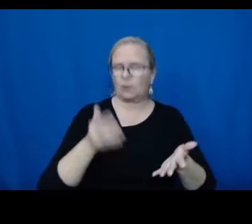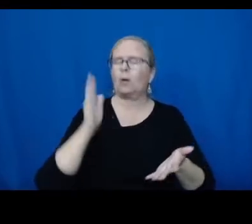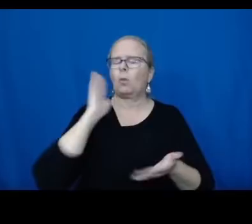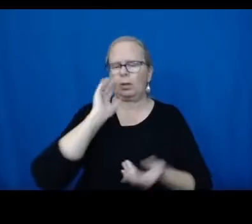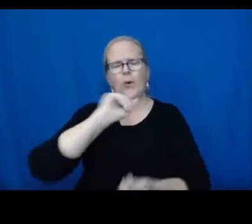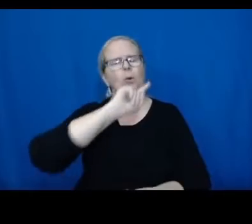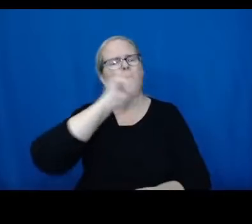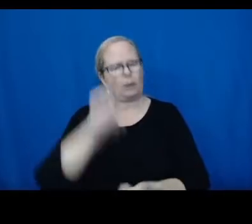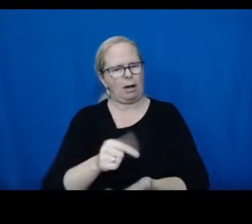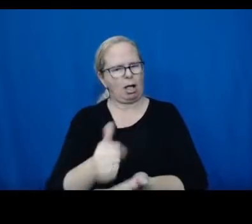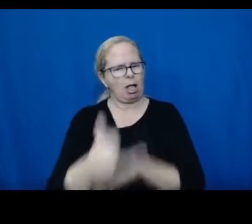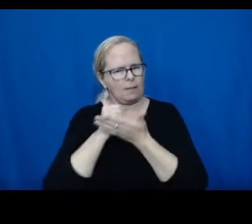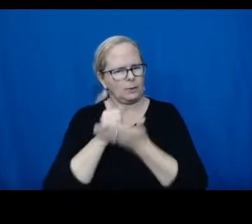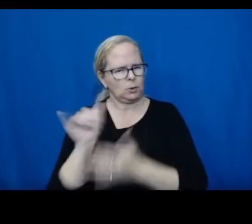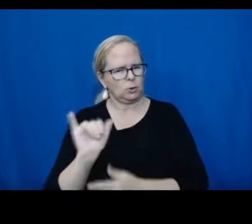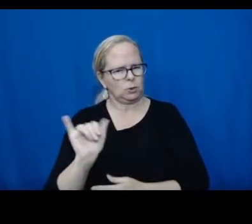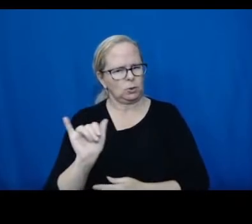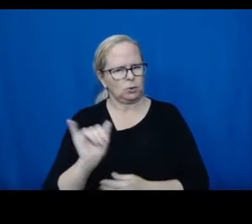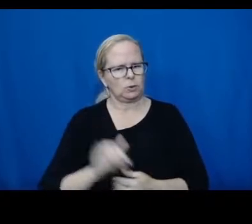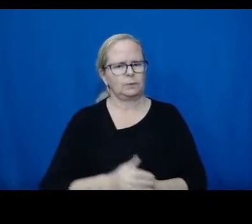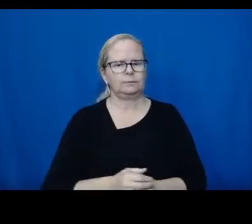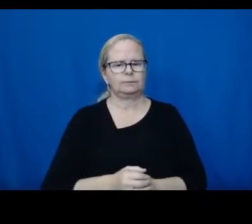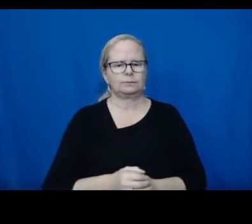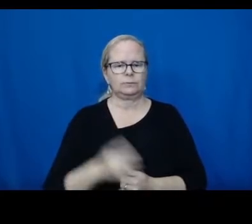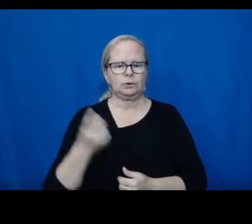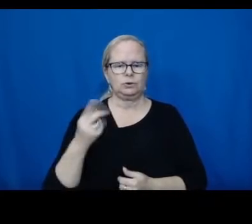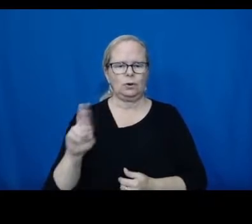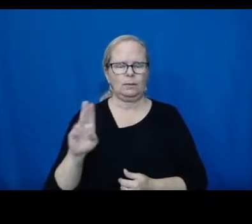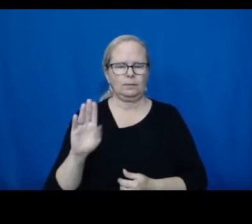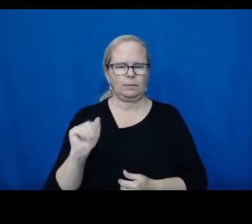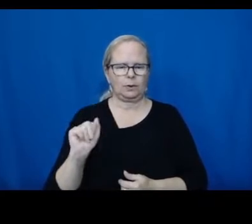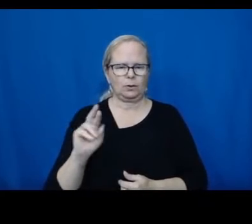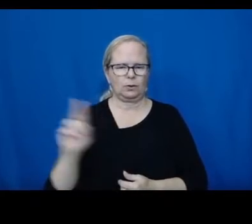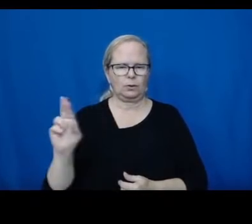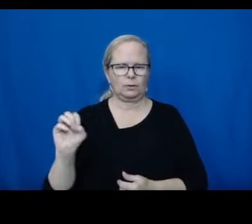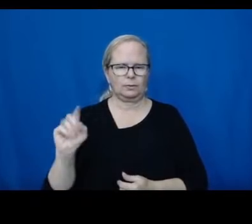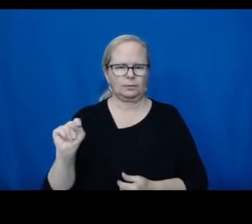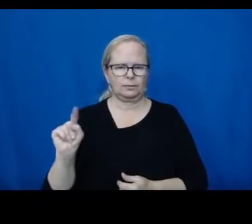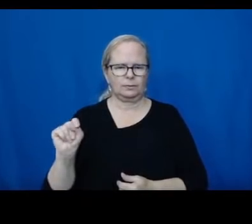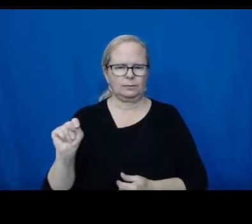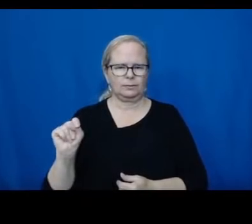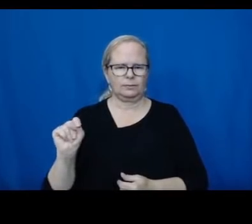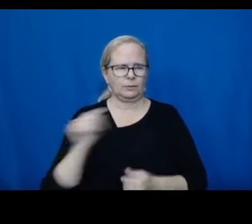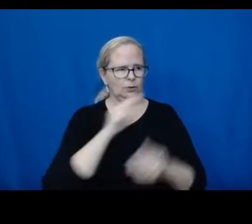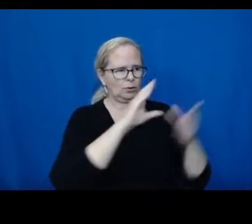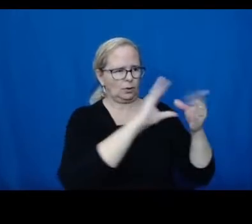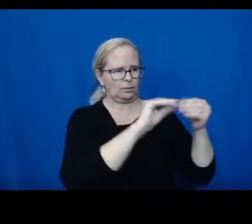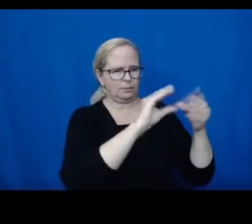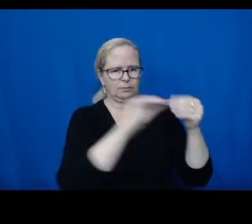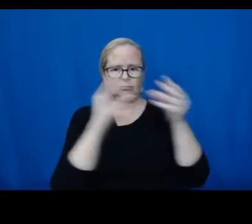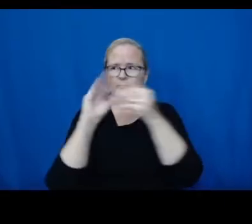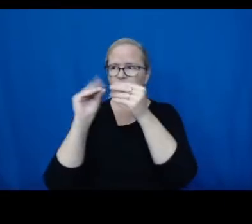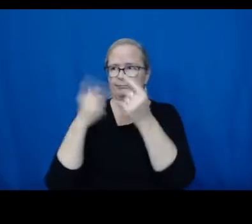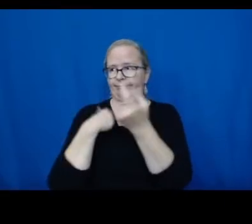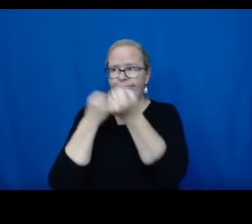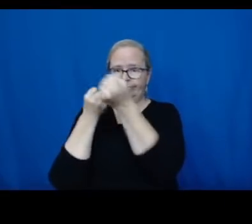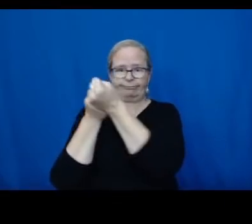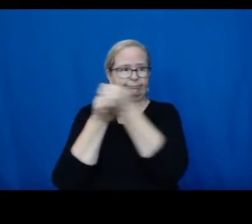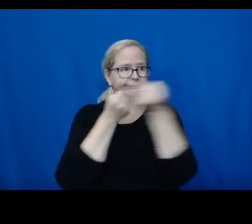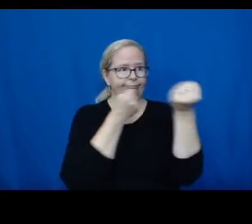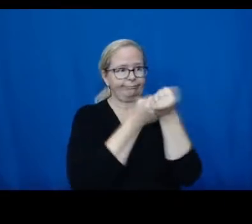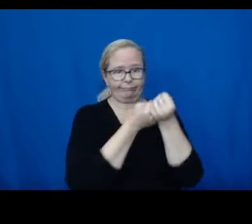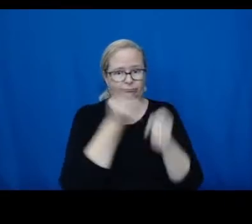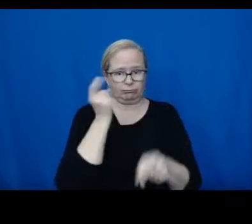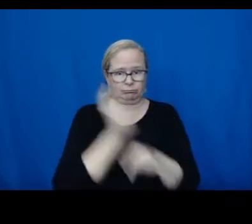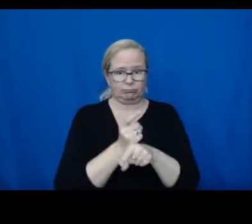with everything that's been said. And the other couple of things, and I try and keep my examples from within Canada because